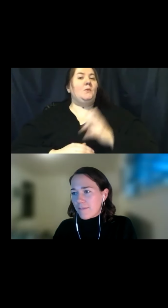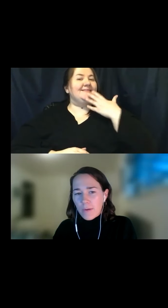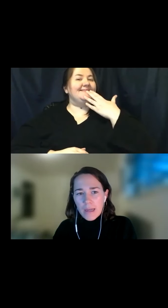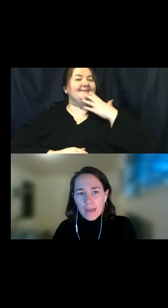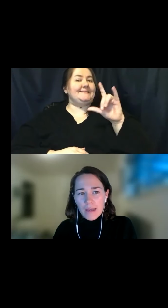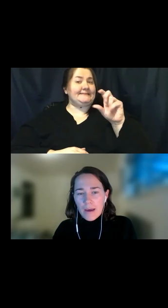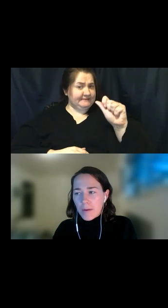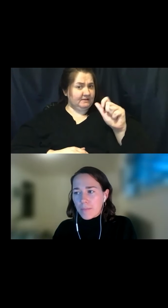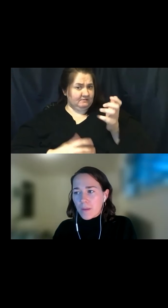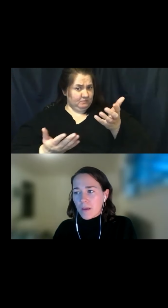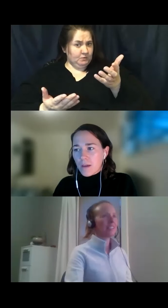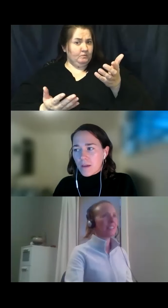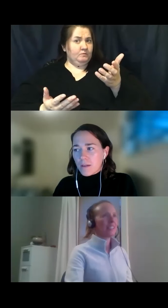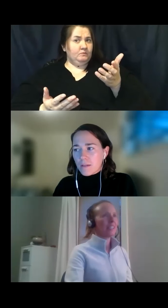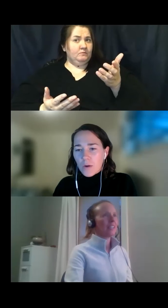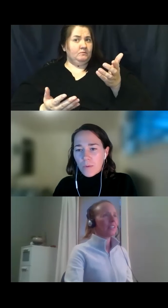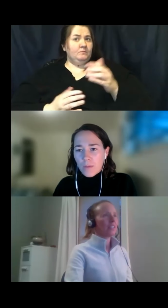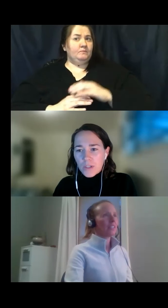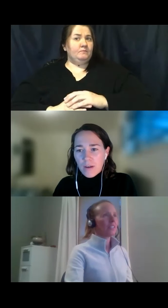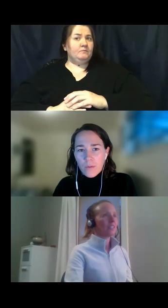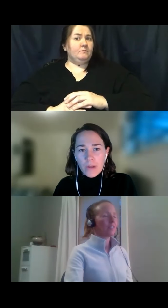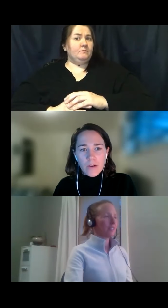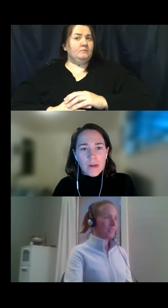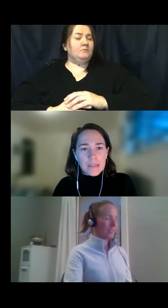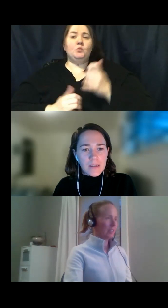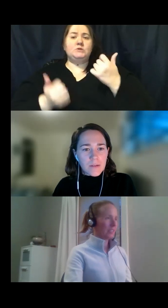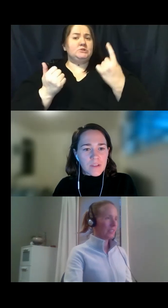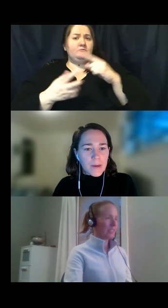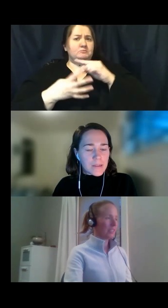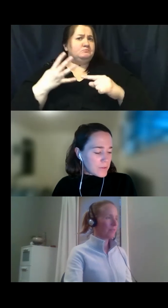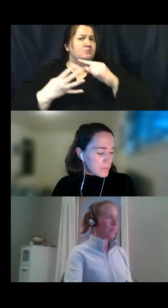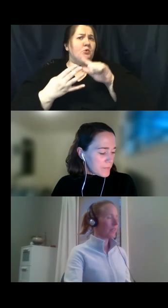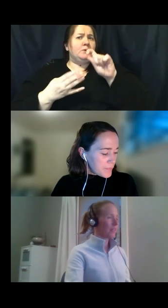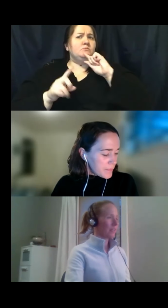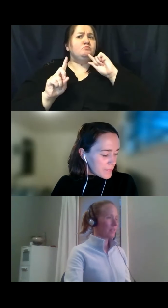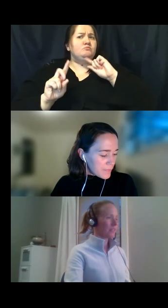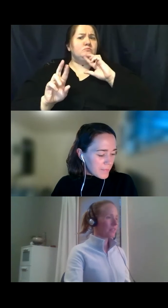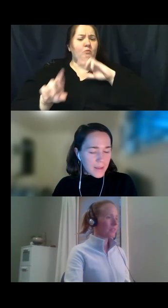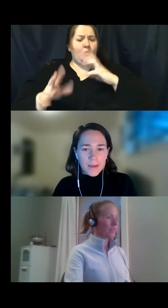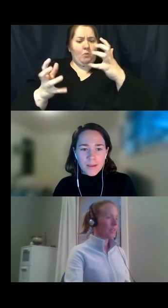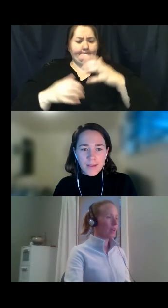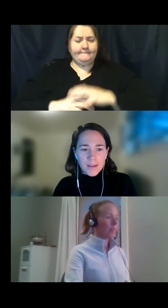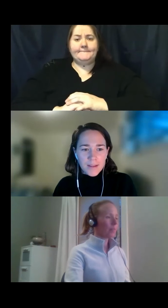Yeah, if you want to start with whichever one you're ready to respond to.